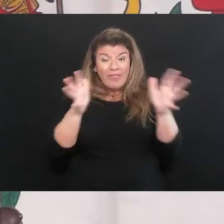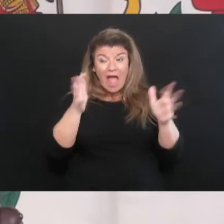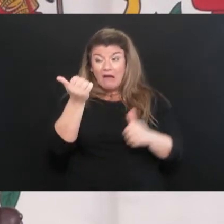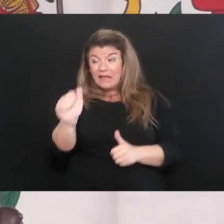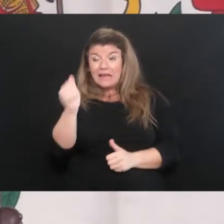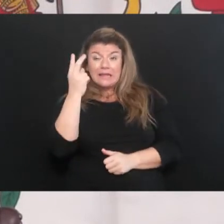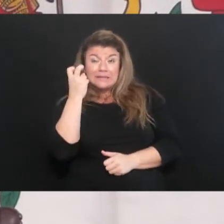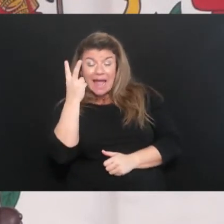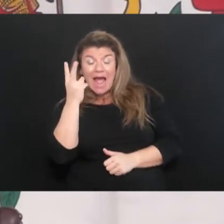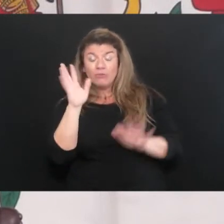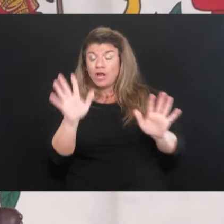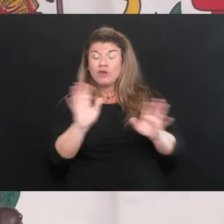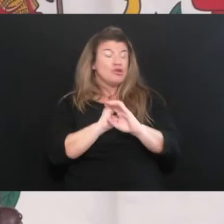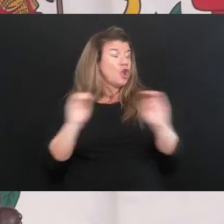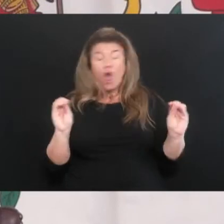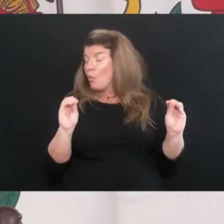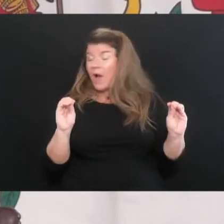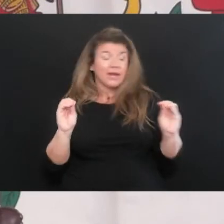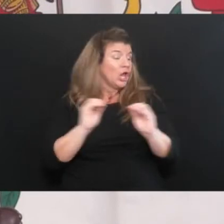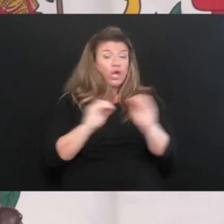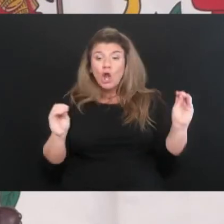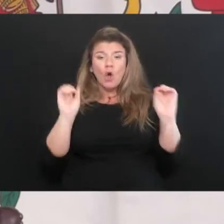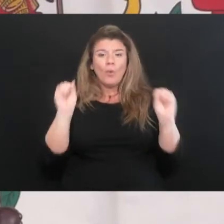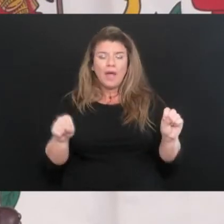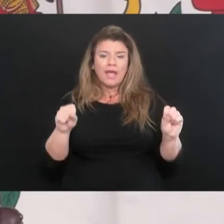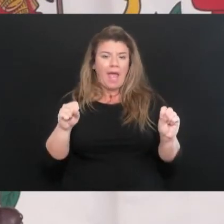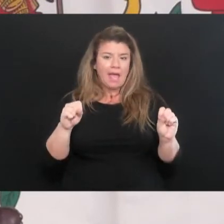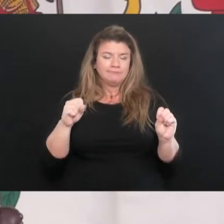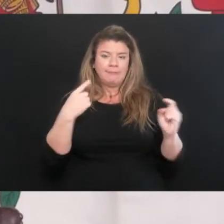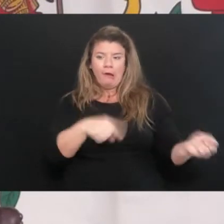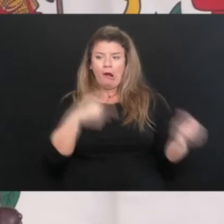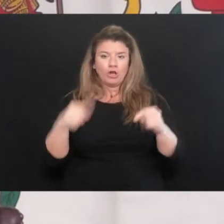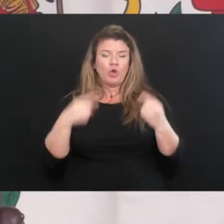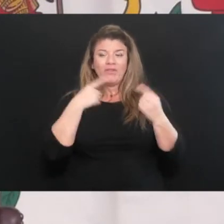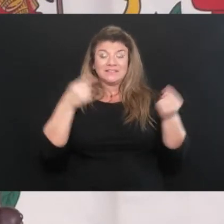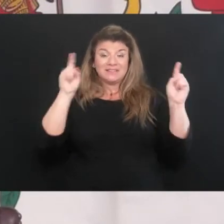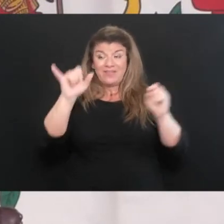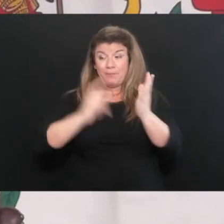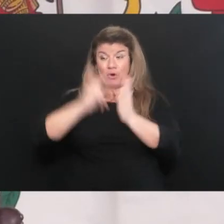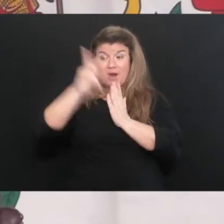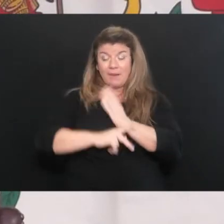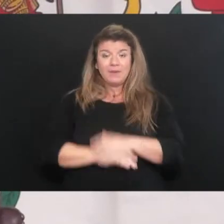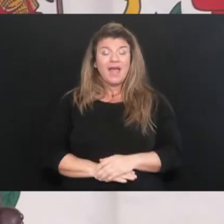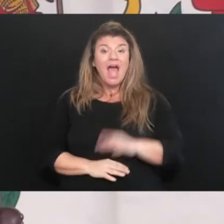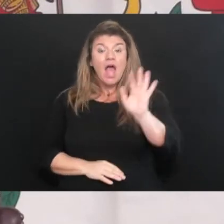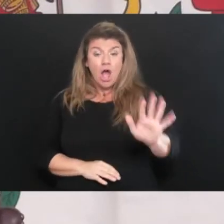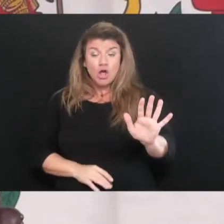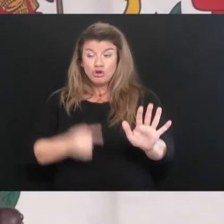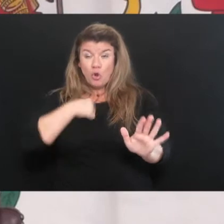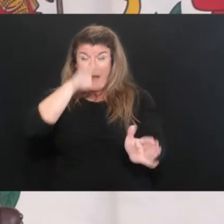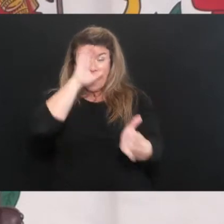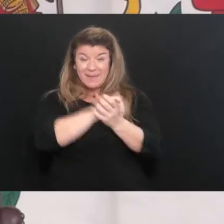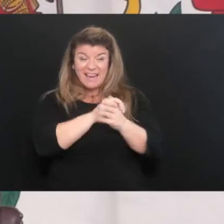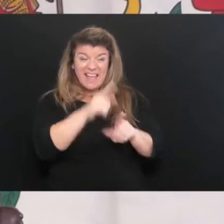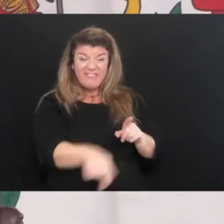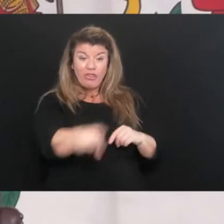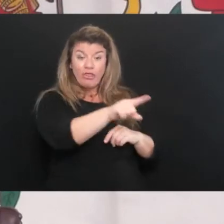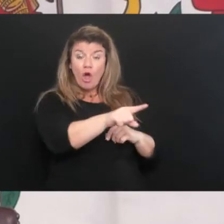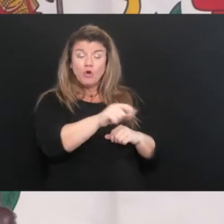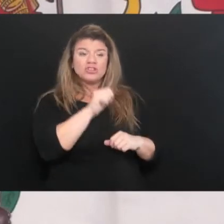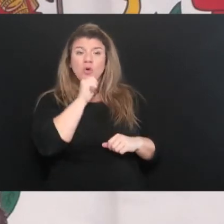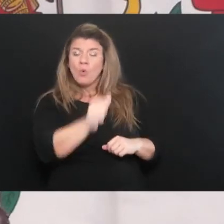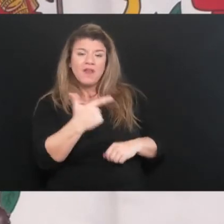question, nobody can dispute the success of the program. Now, do I believe every single one of those people wouldn't have